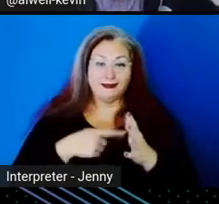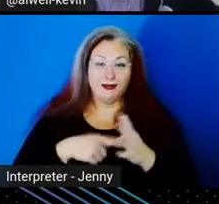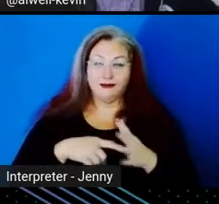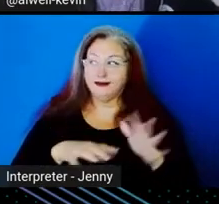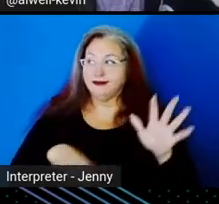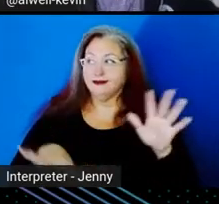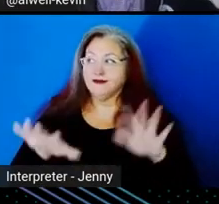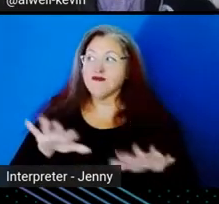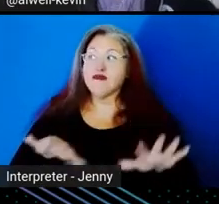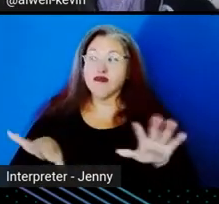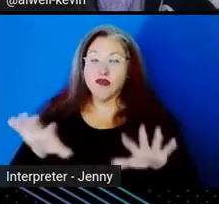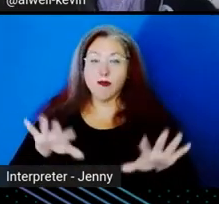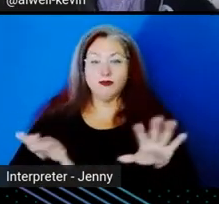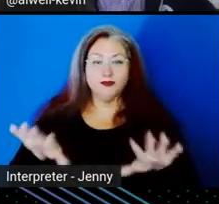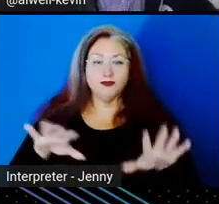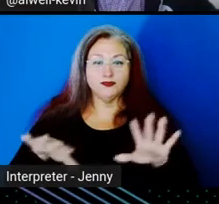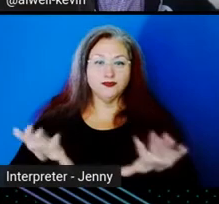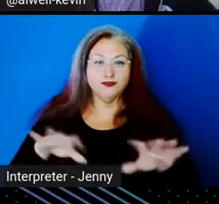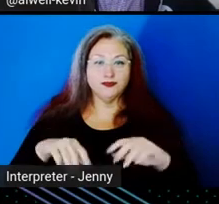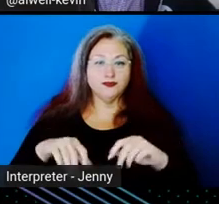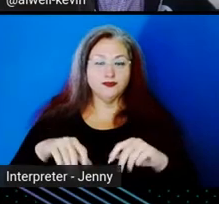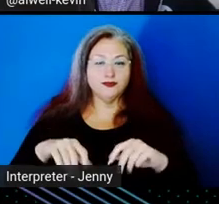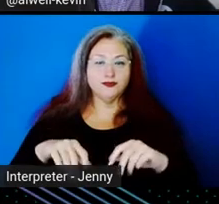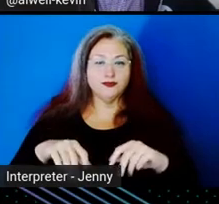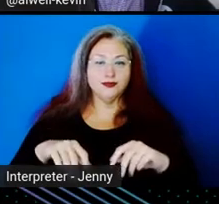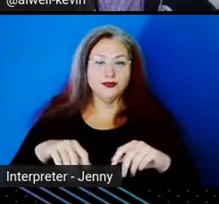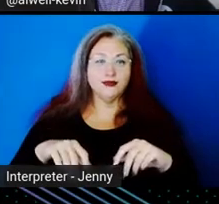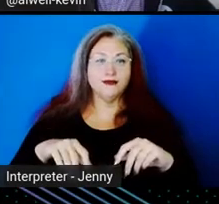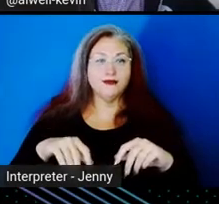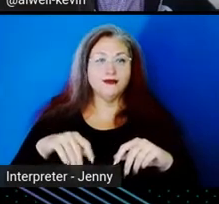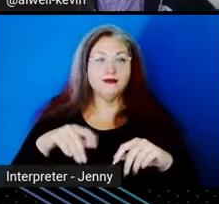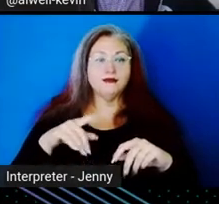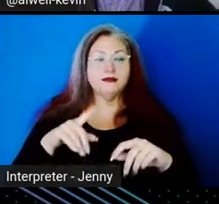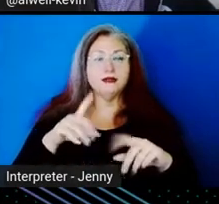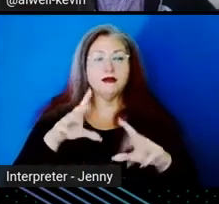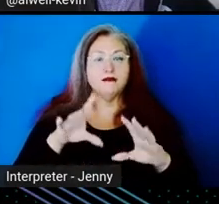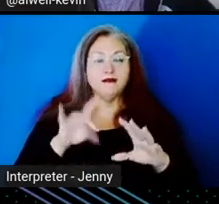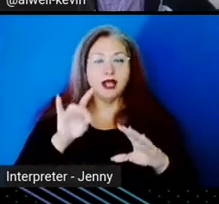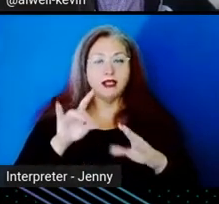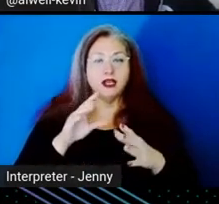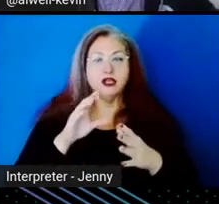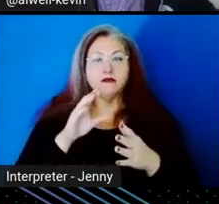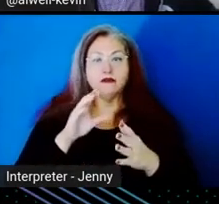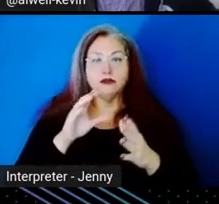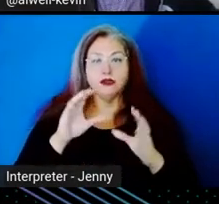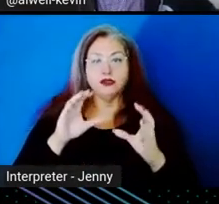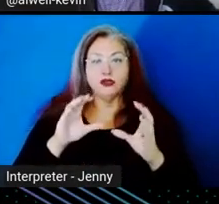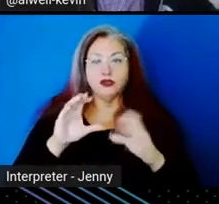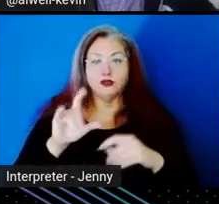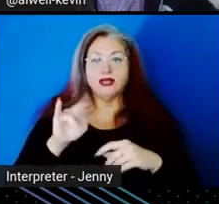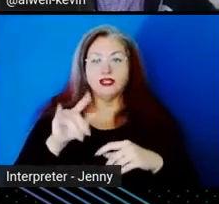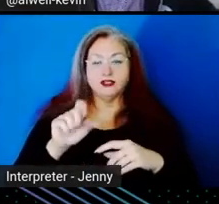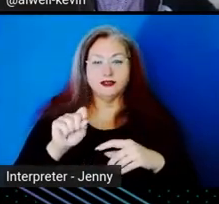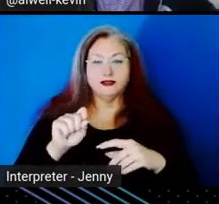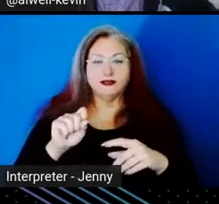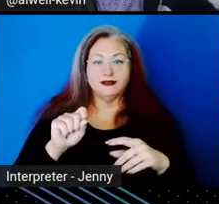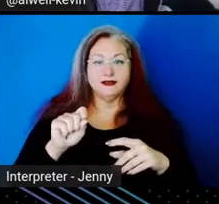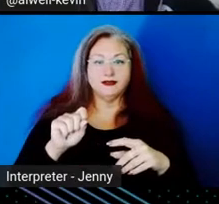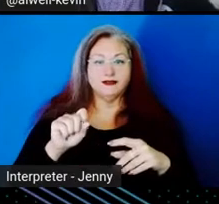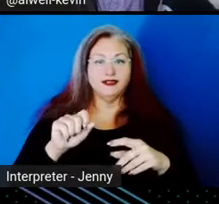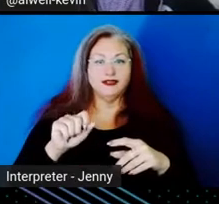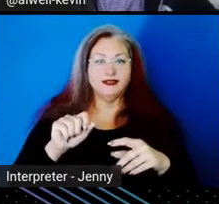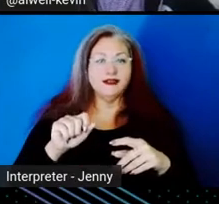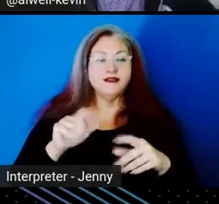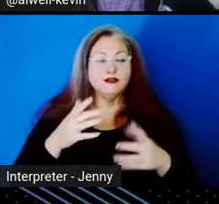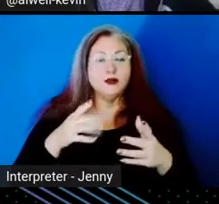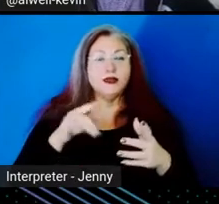this up and running for you. So let me go ahead and just update the credentials in my workflow.